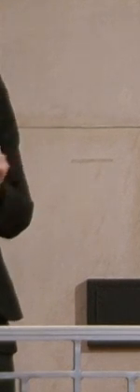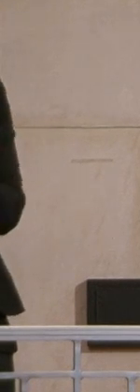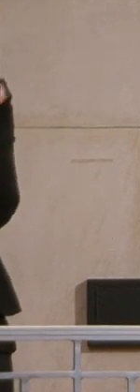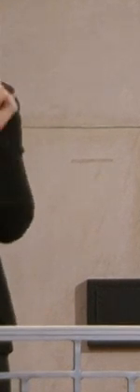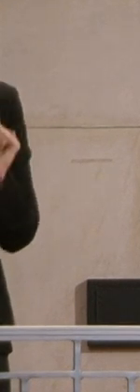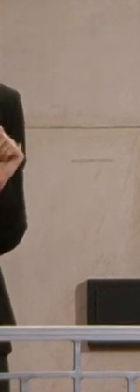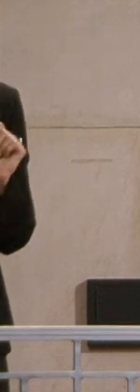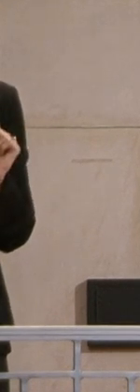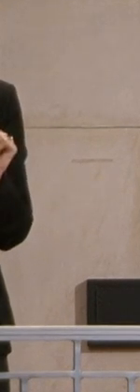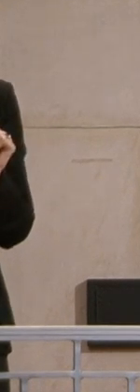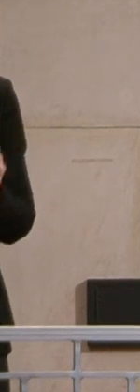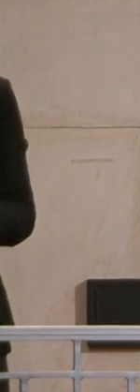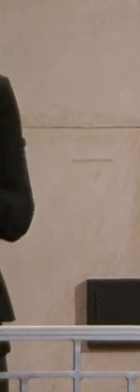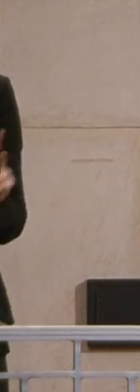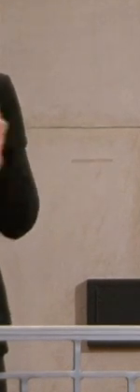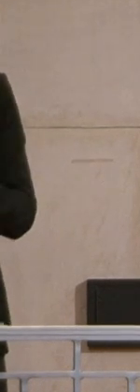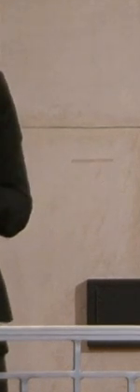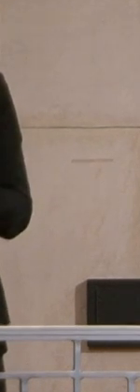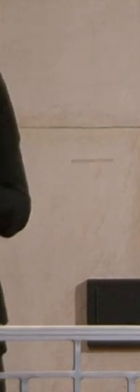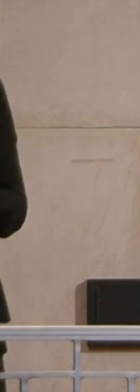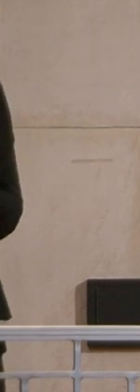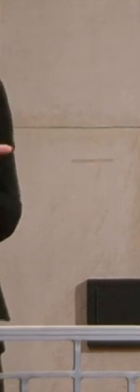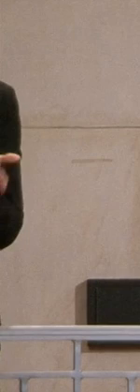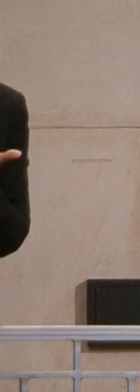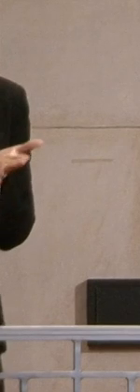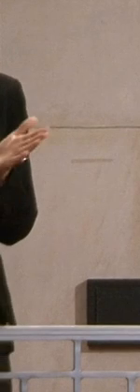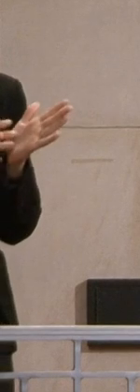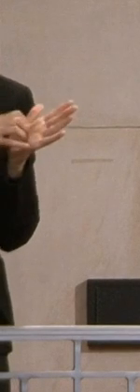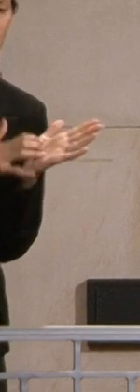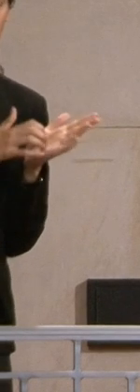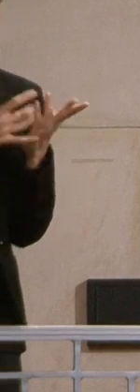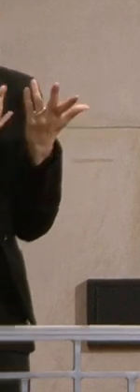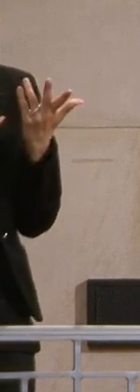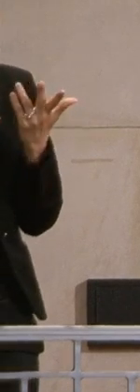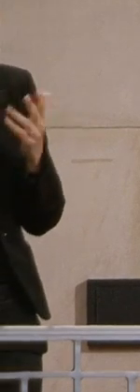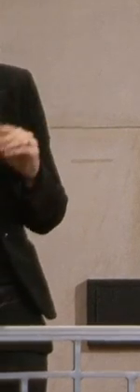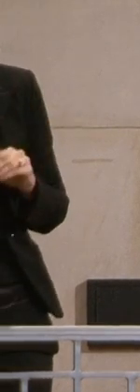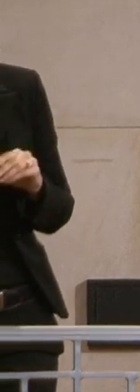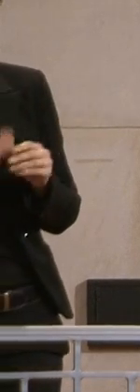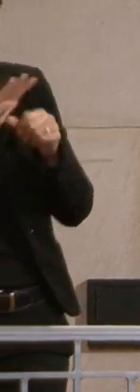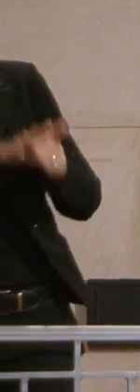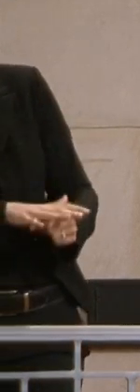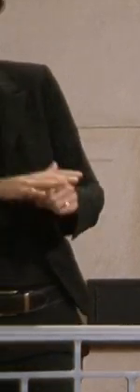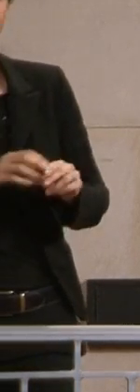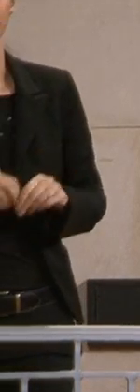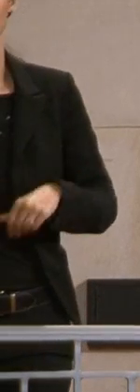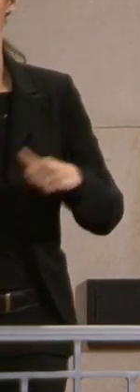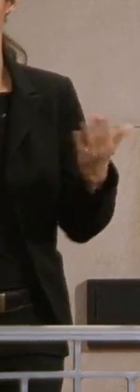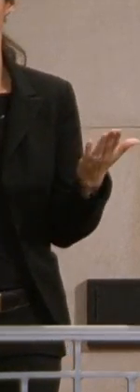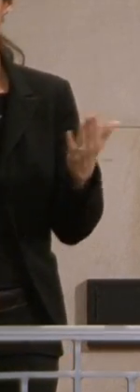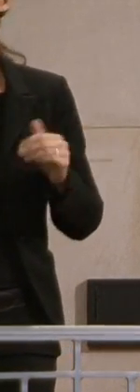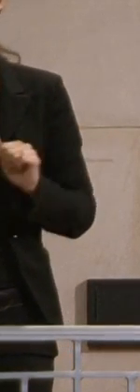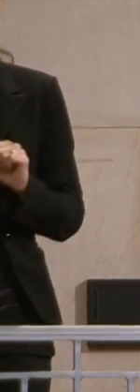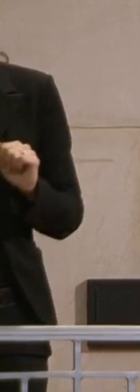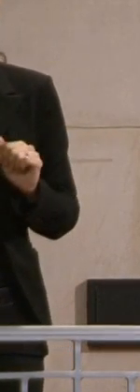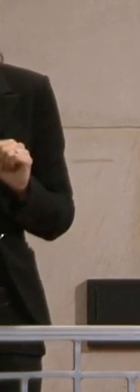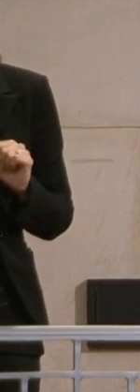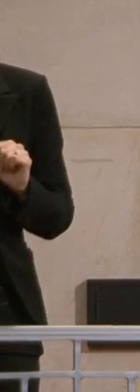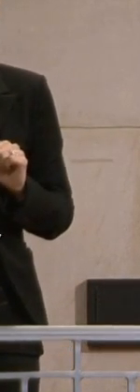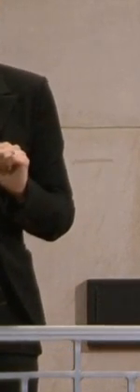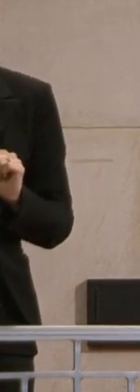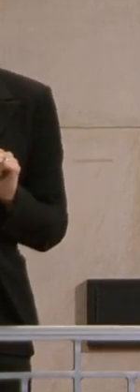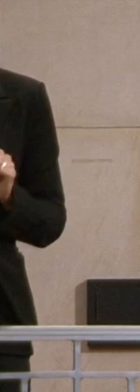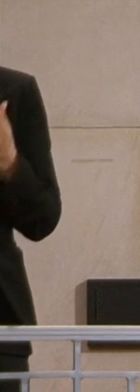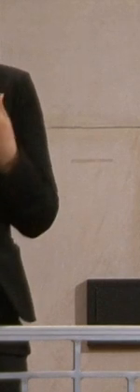historically marginalized or vulnerable. Here at the department, AG Lynch, in announcing the challenge to North Carolina's House Bill